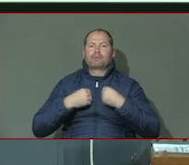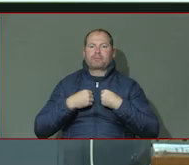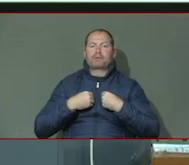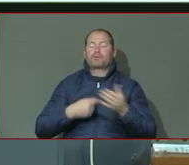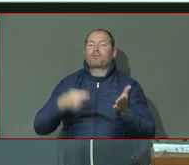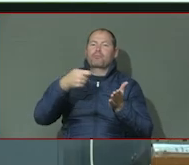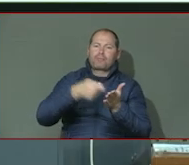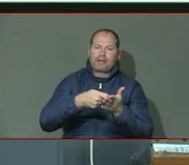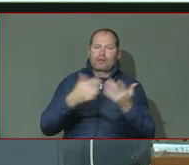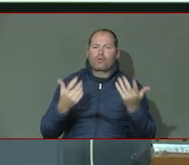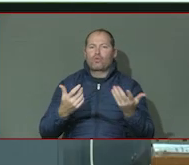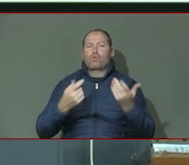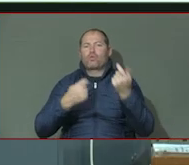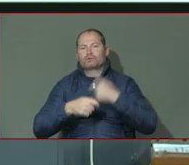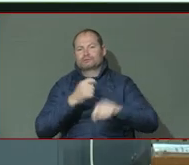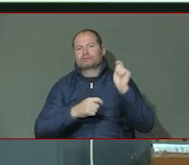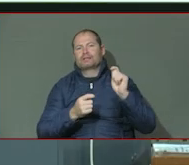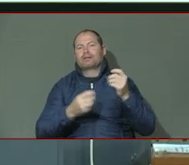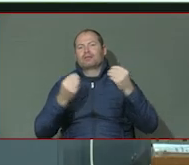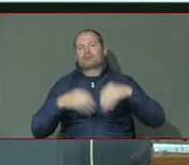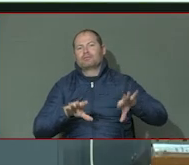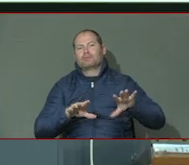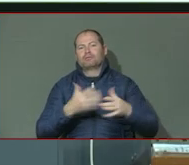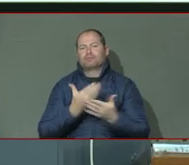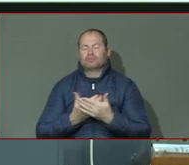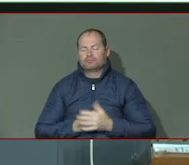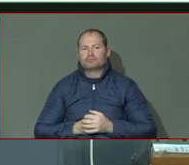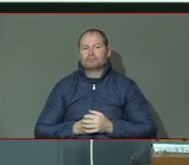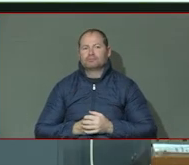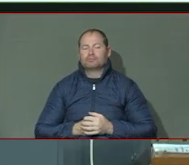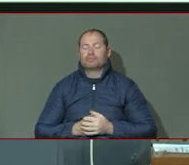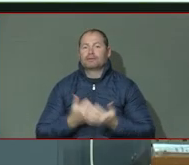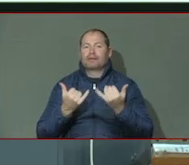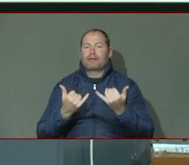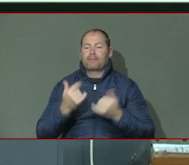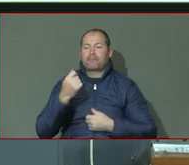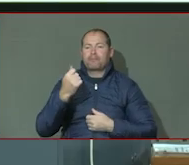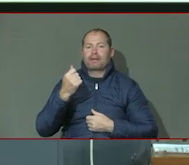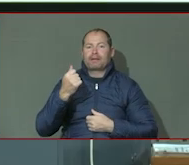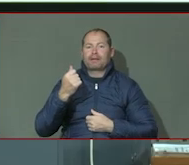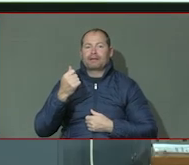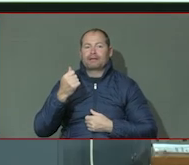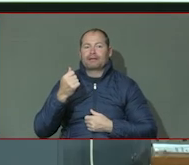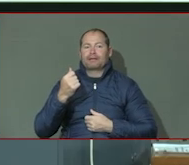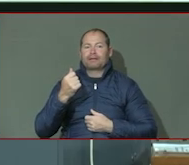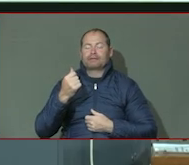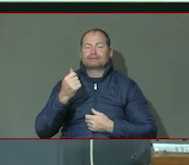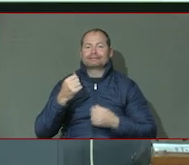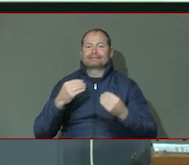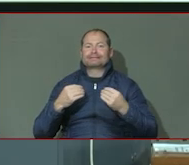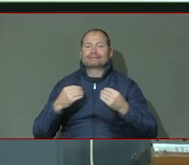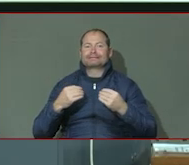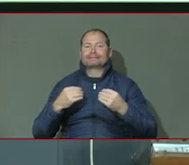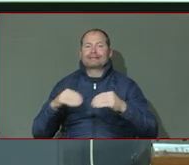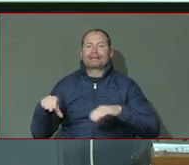can dispose or sell. All right. And financing activities, financing, your shares